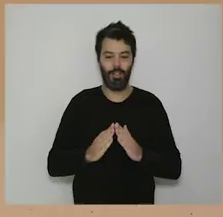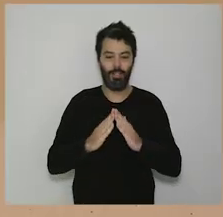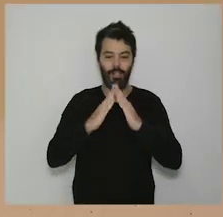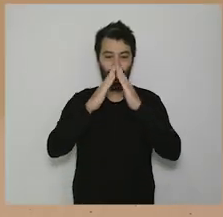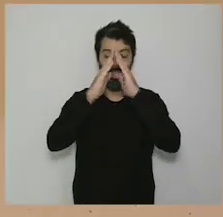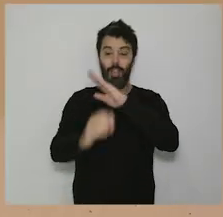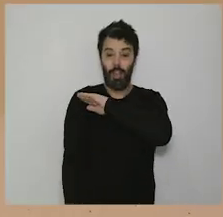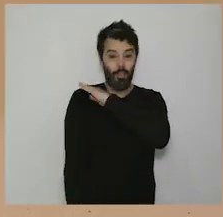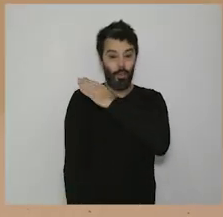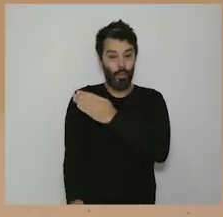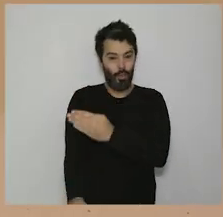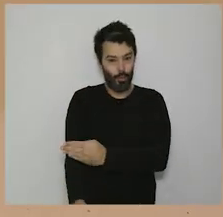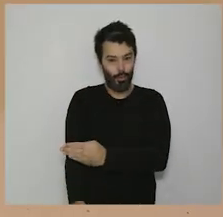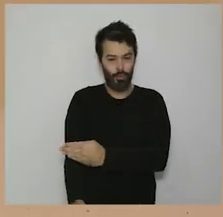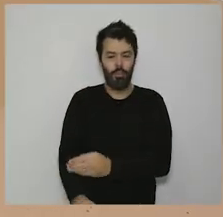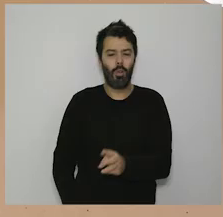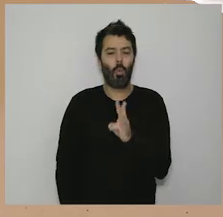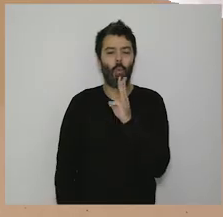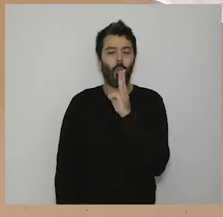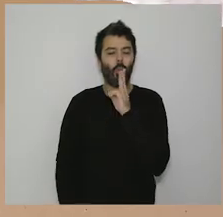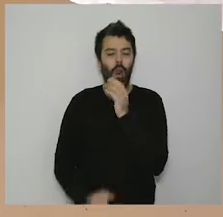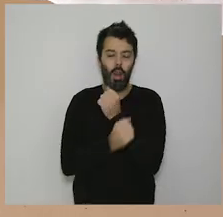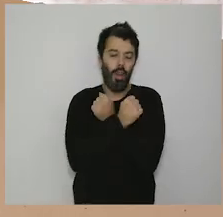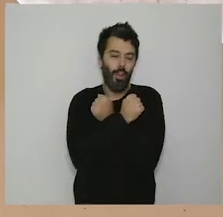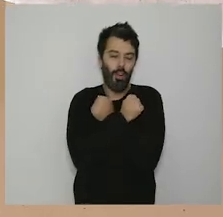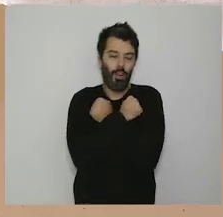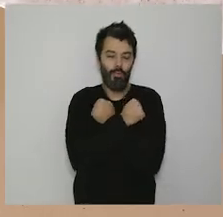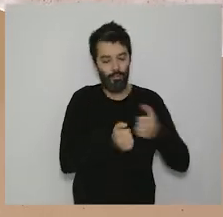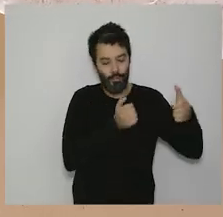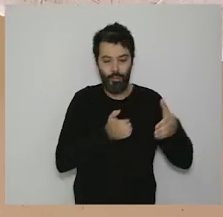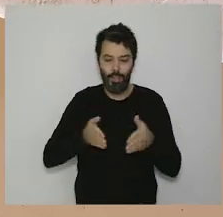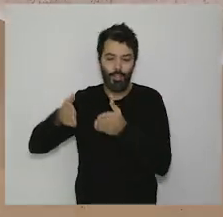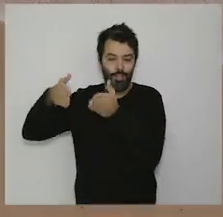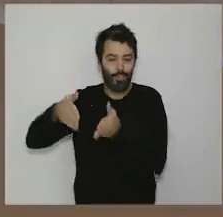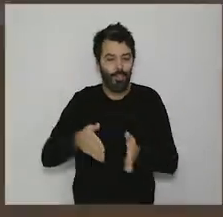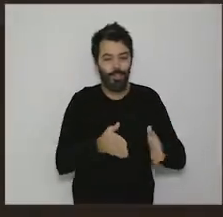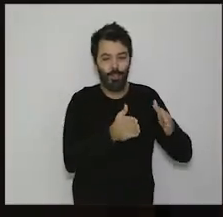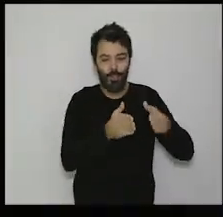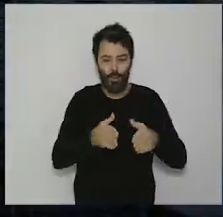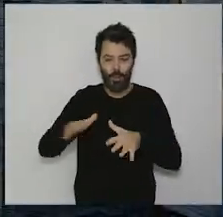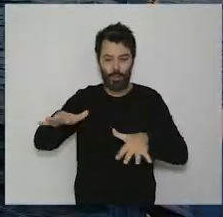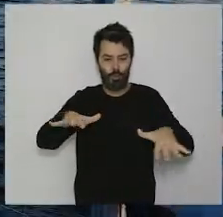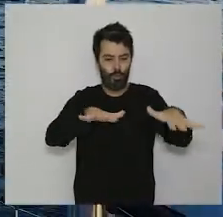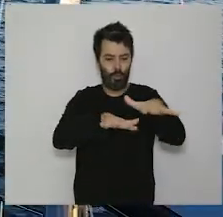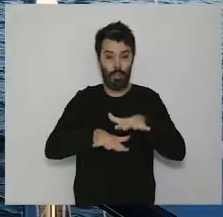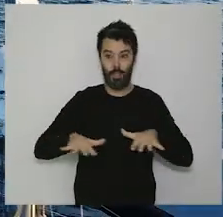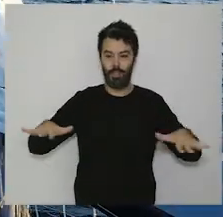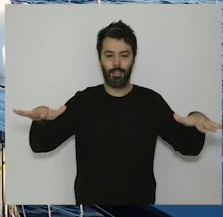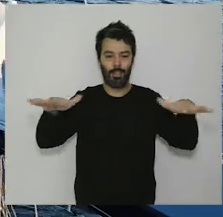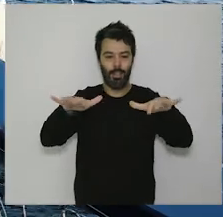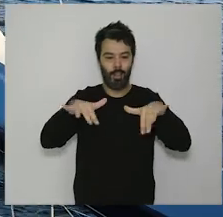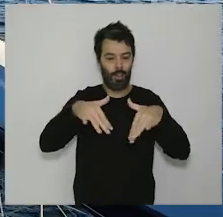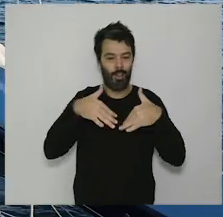Morro de amor pelas águas da ria. Esta espuma de dor, eu não sabia. Sou moliceiro do teu lodo